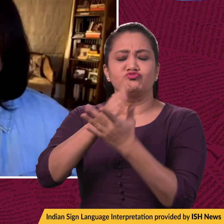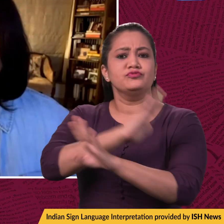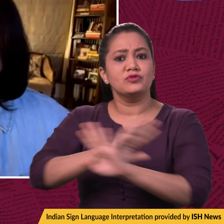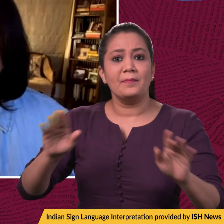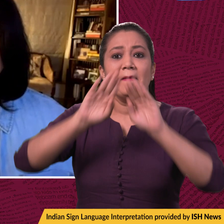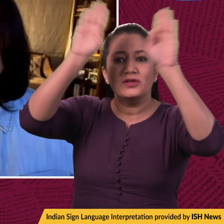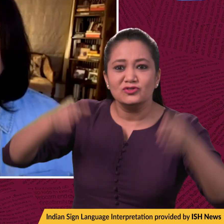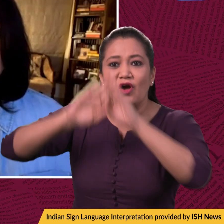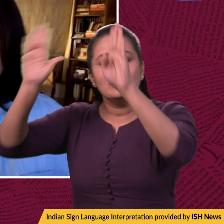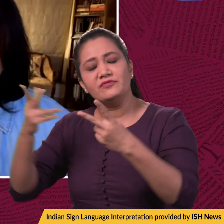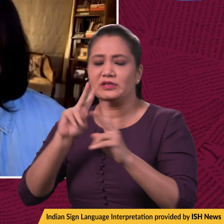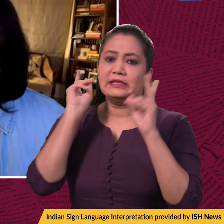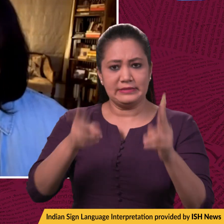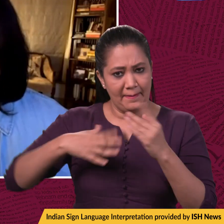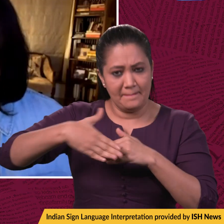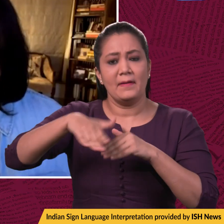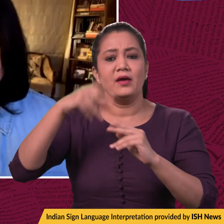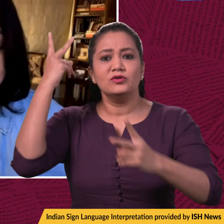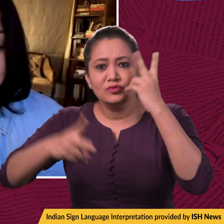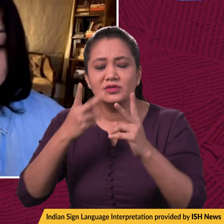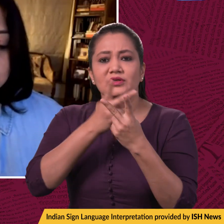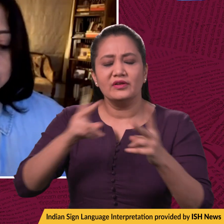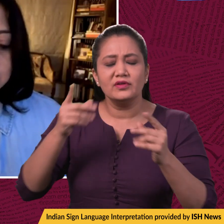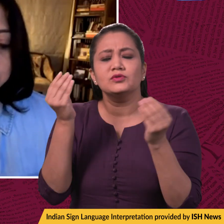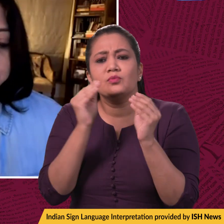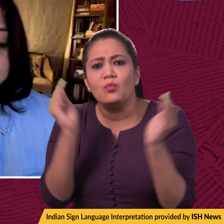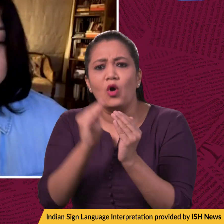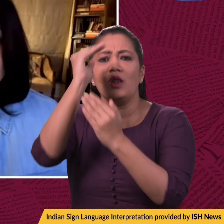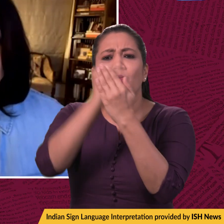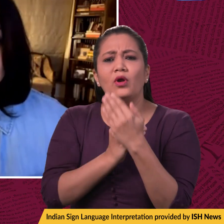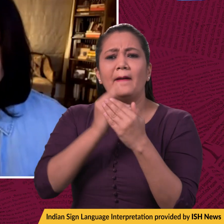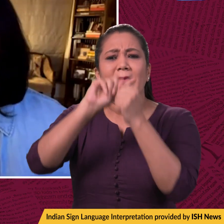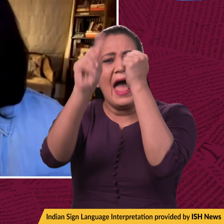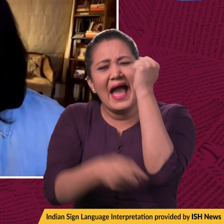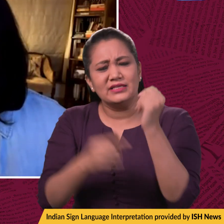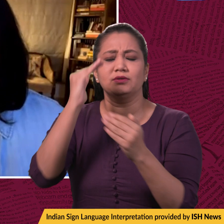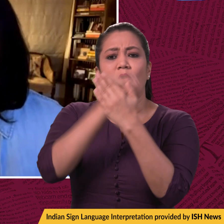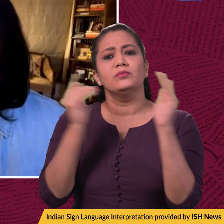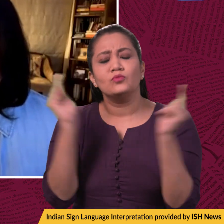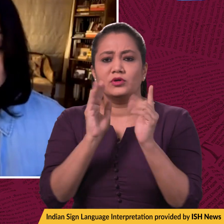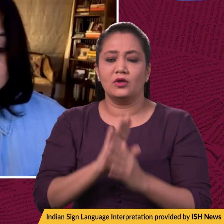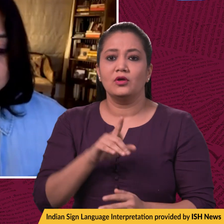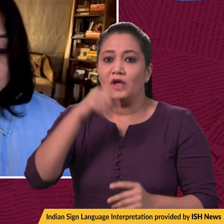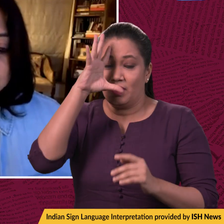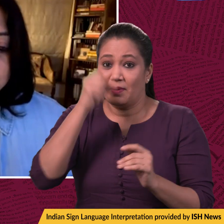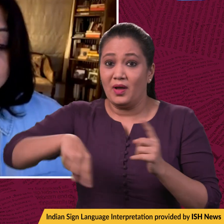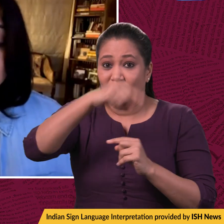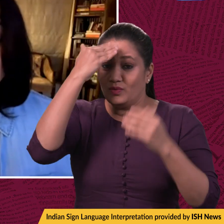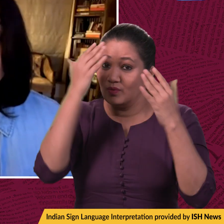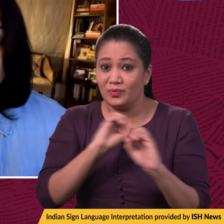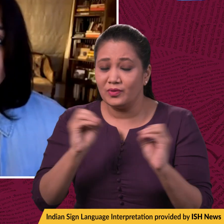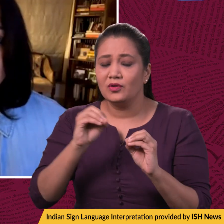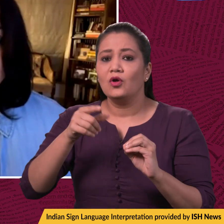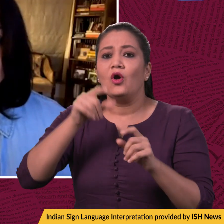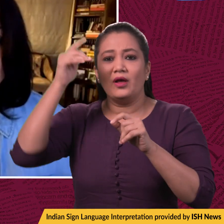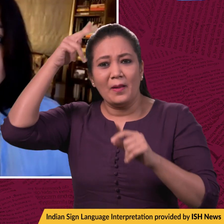will remain open, and the tourism department will apparently have a small closing ceremony. For those of you who don't know, remember, civilians, workers